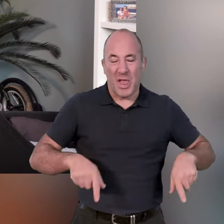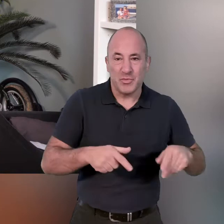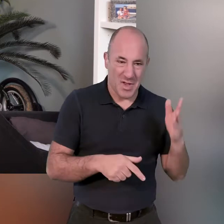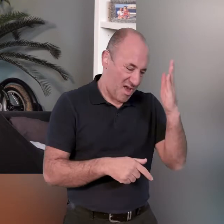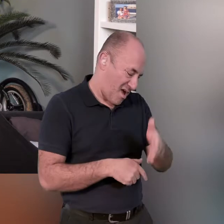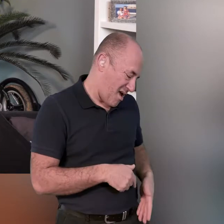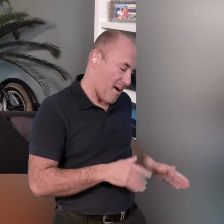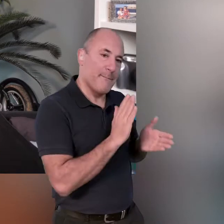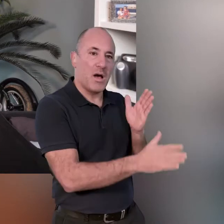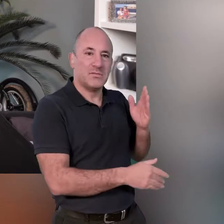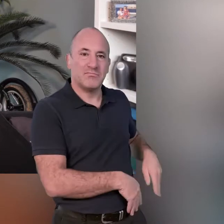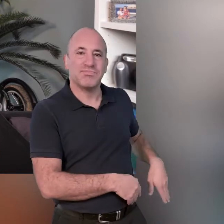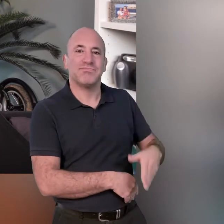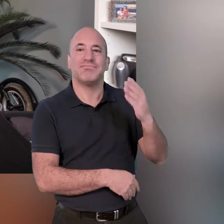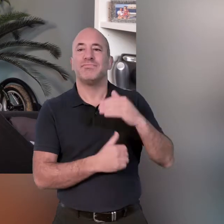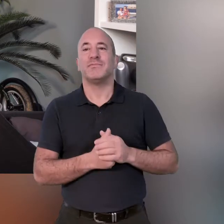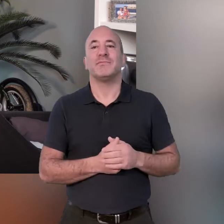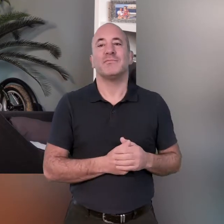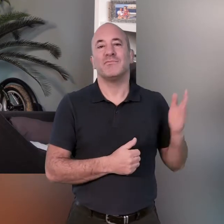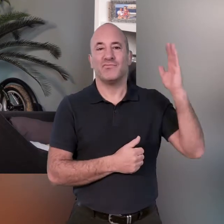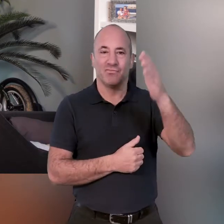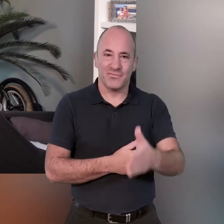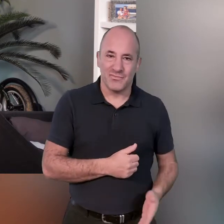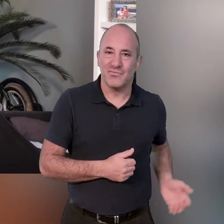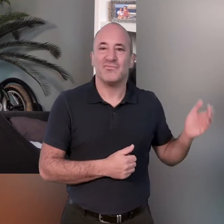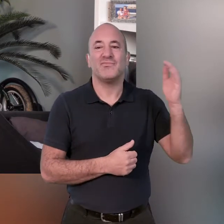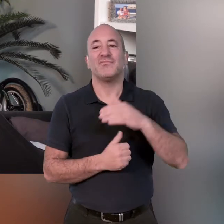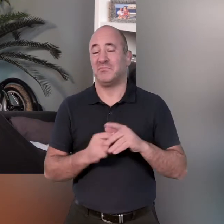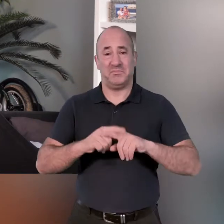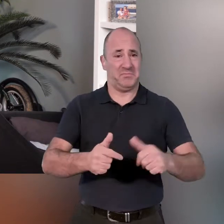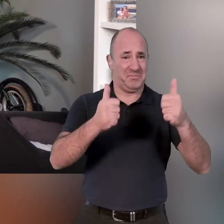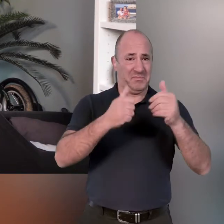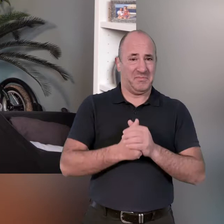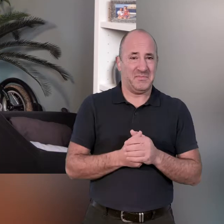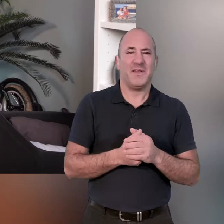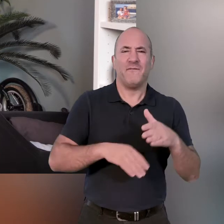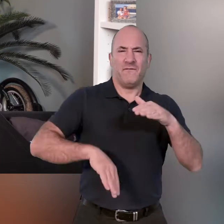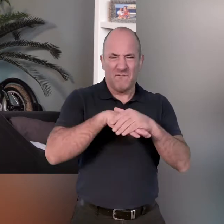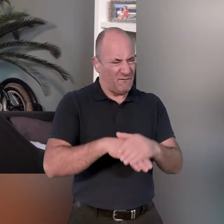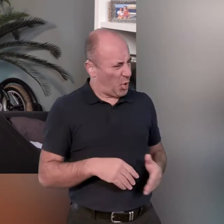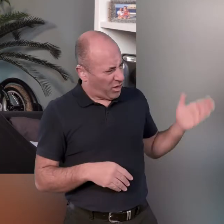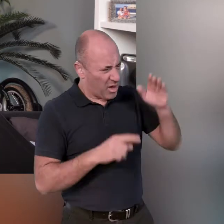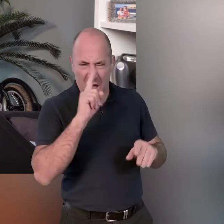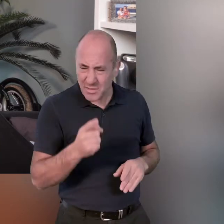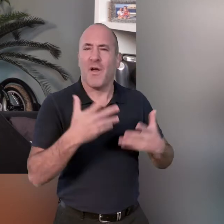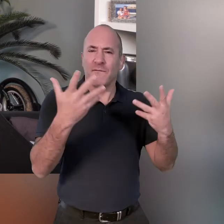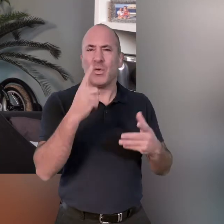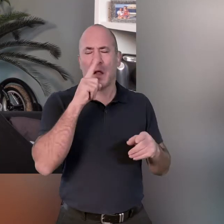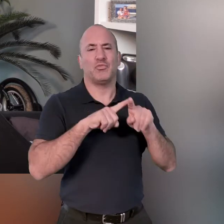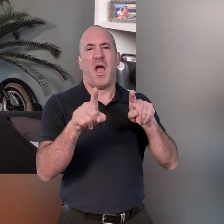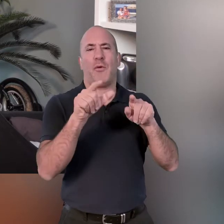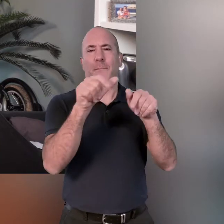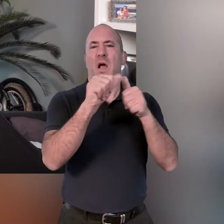your wheel if you're in a wheelchair, and just having this swinging around like so. Good work. As always, if you can't do the full range of